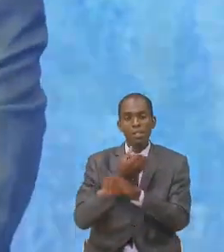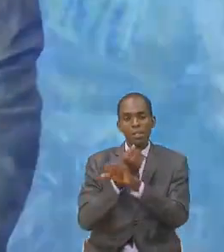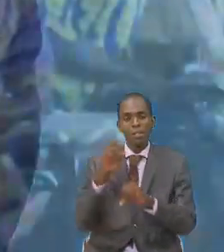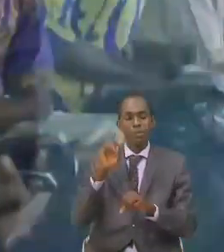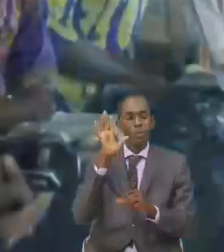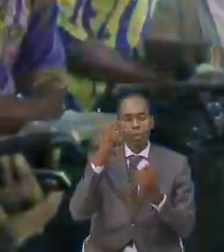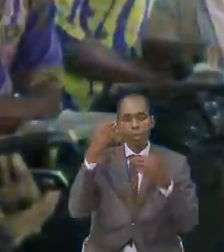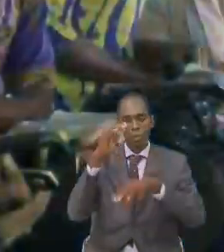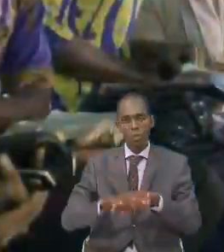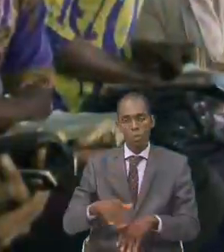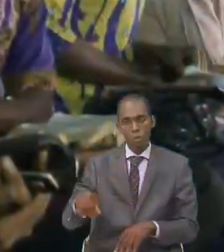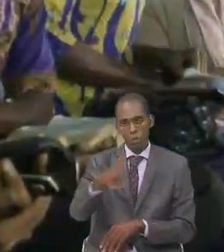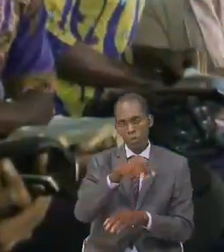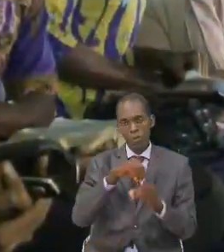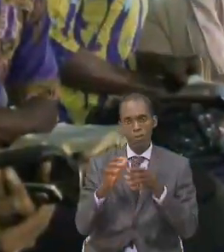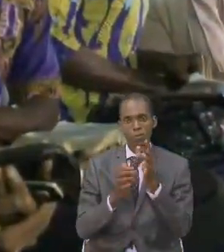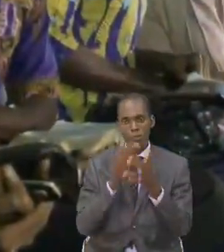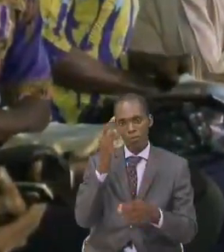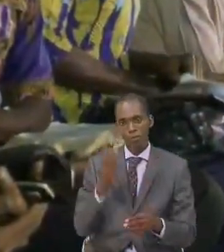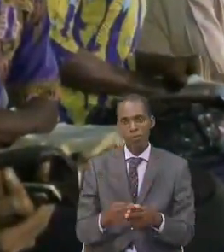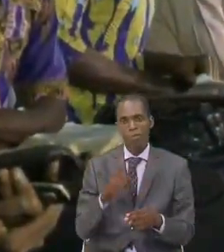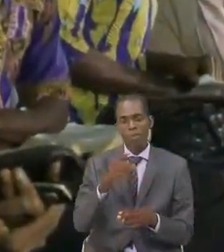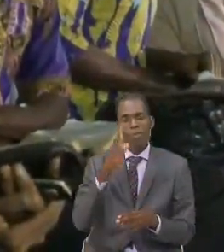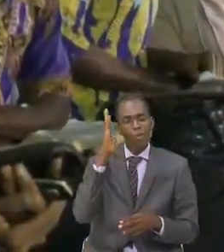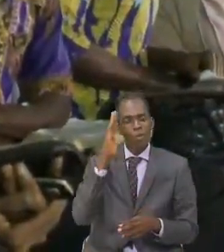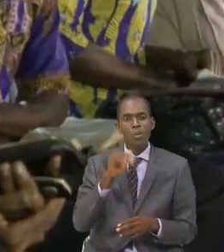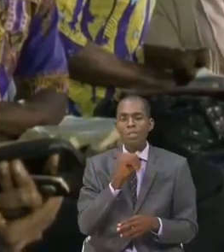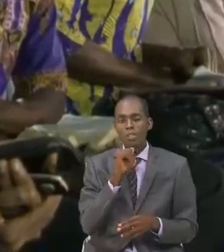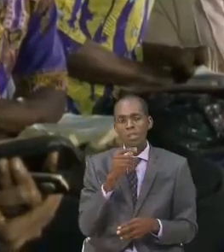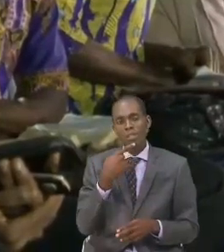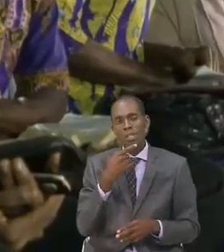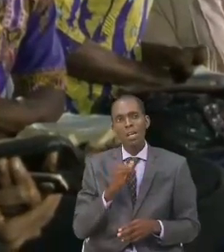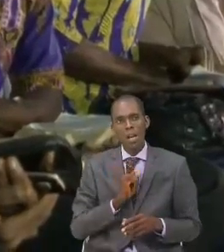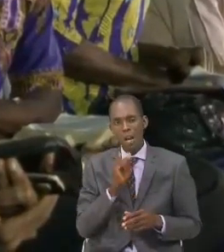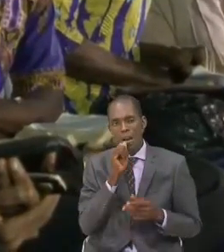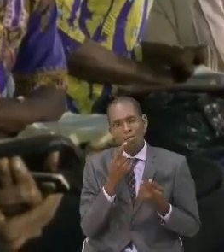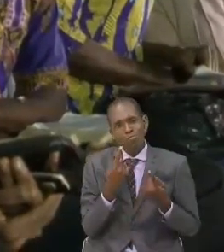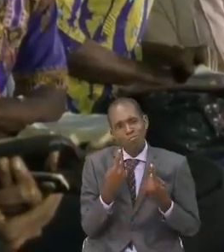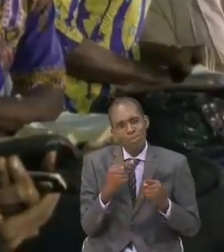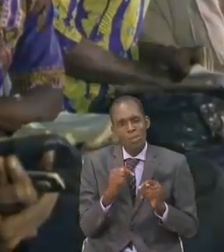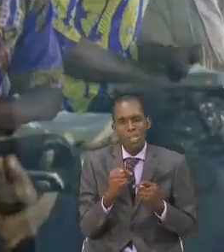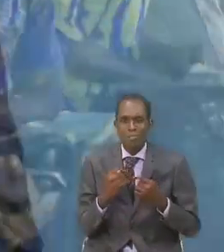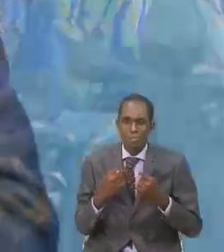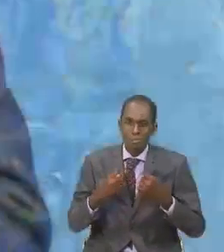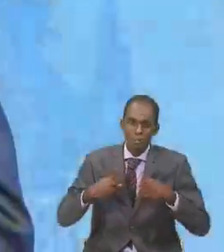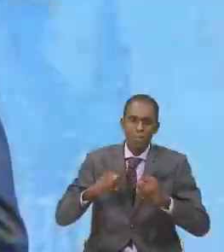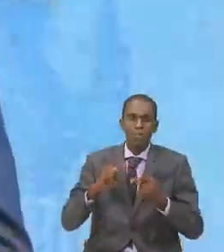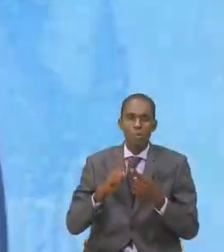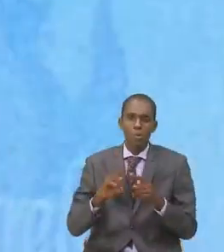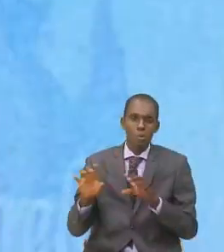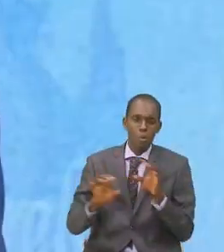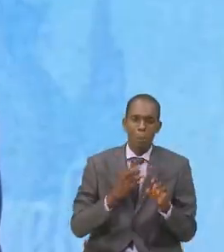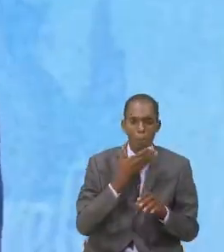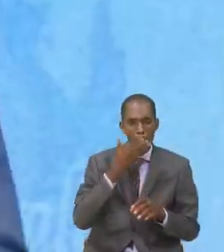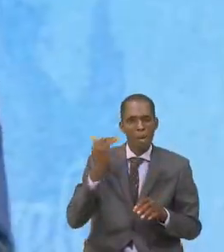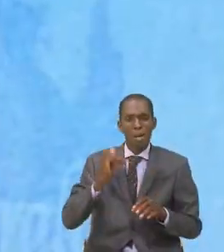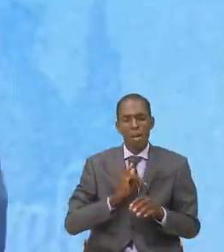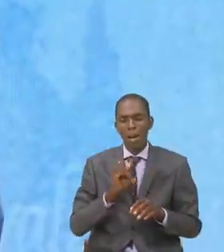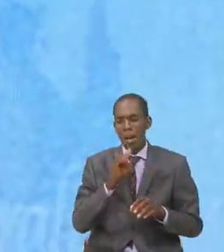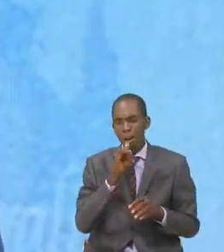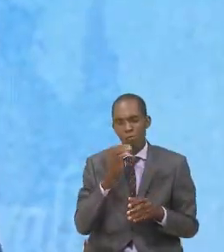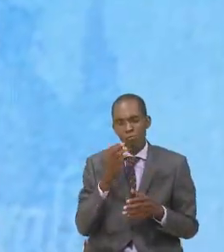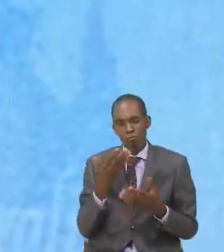and the way of the Lord tonight, salvation will come to you. You'll not be trying, I'm trying to do better.